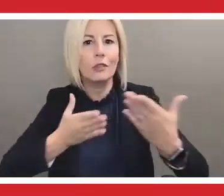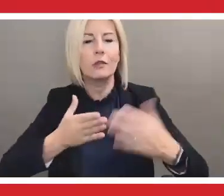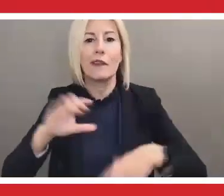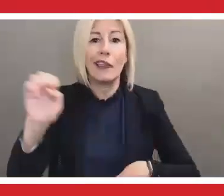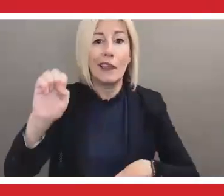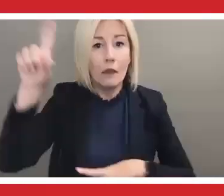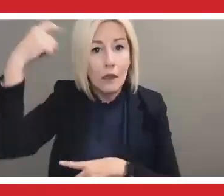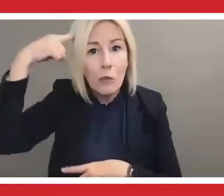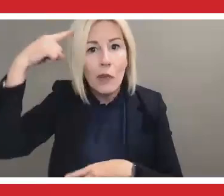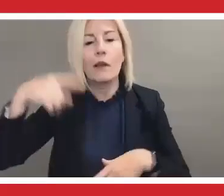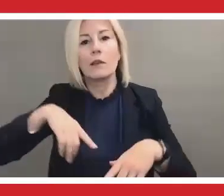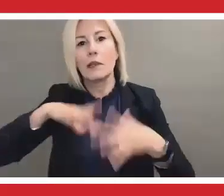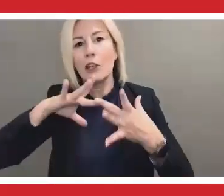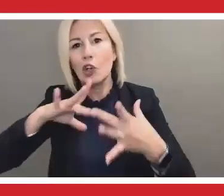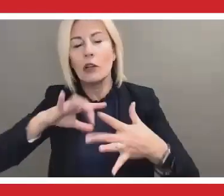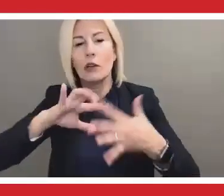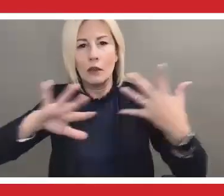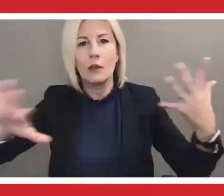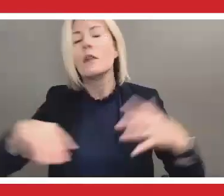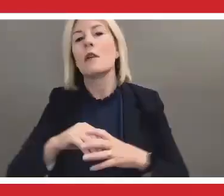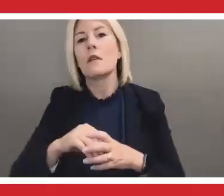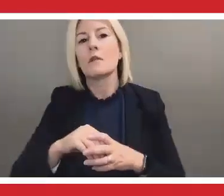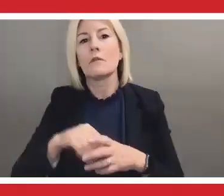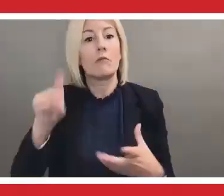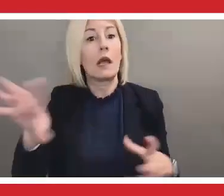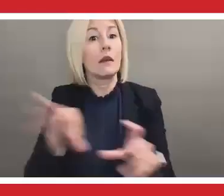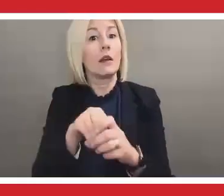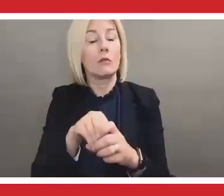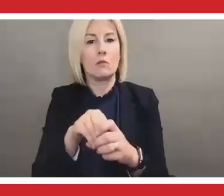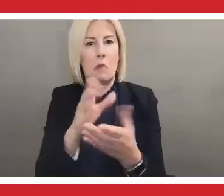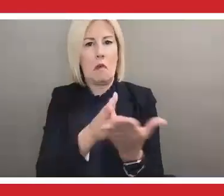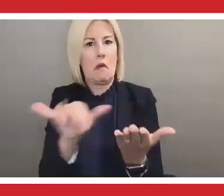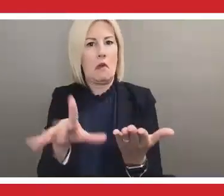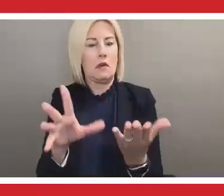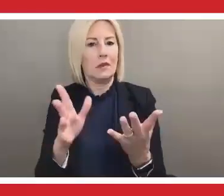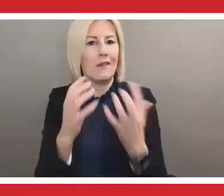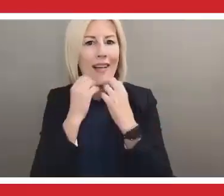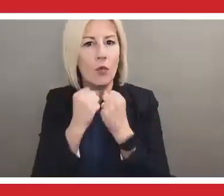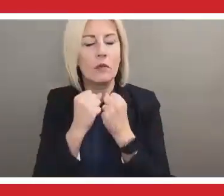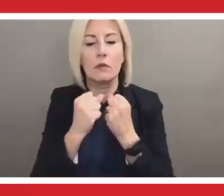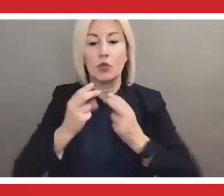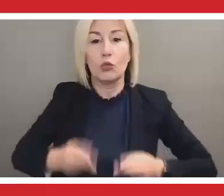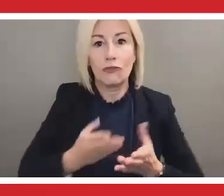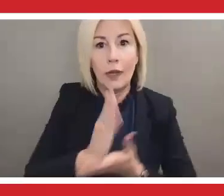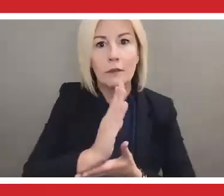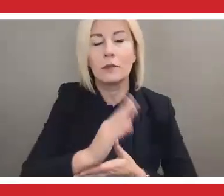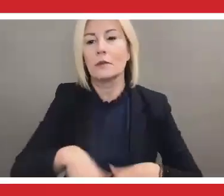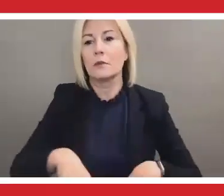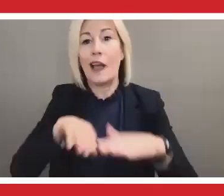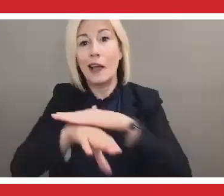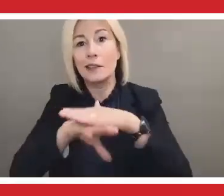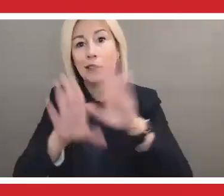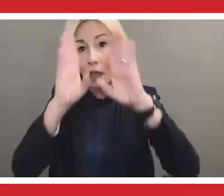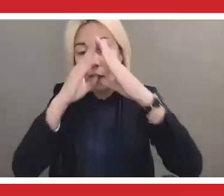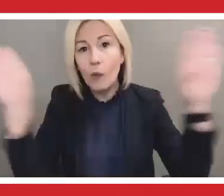the internet itself must combine always fundamental values such as human rights, access and openness, as well as